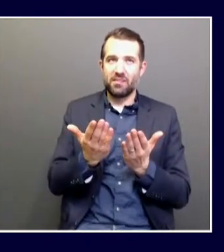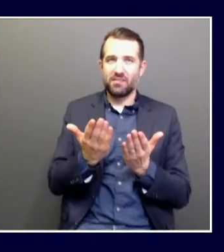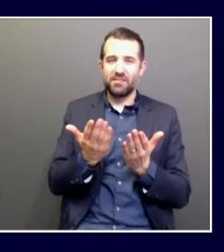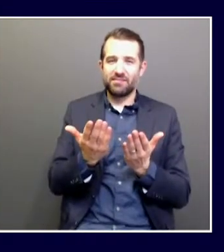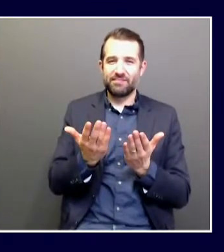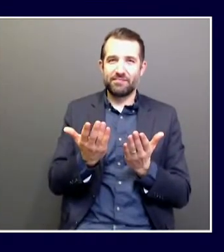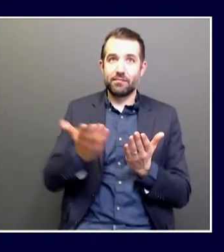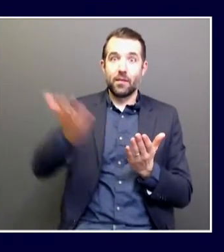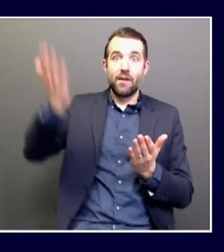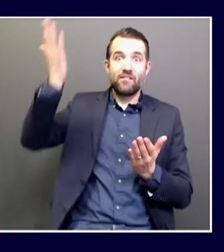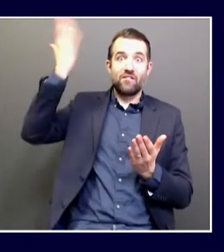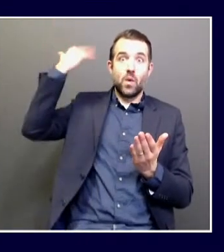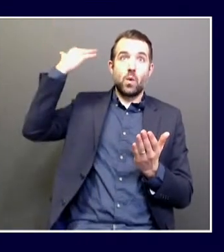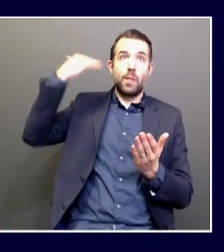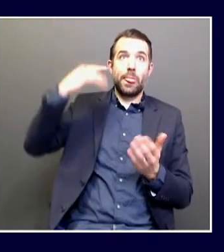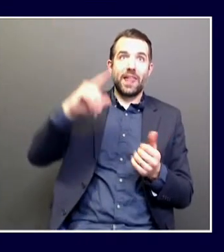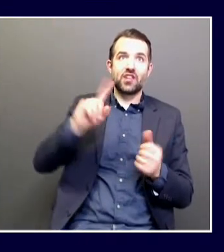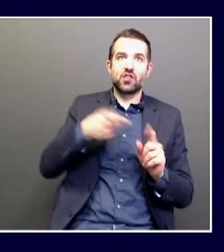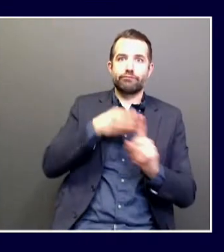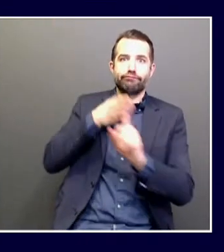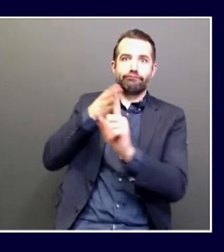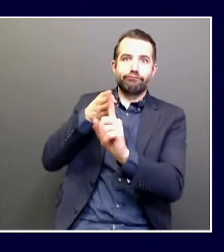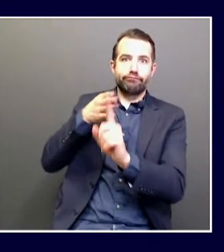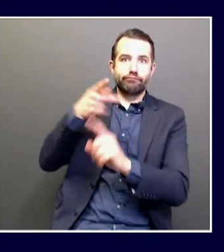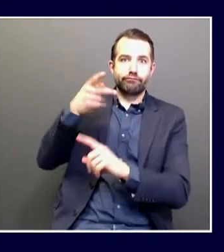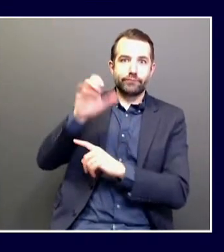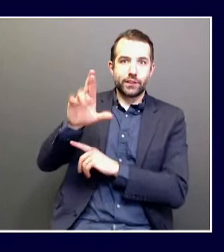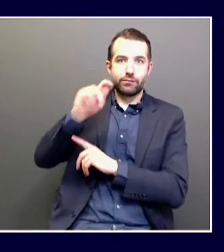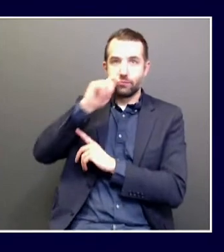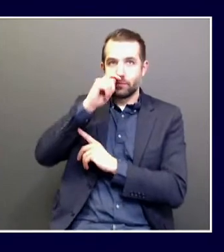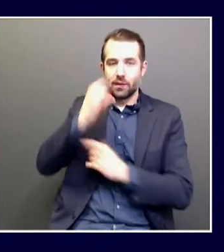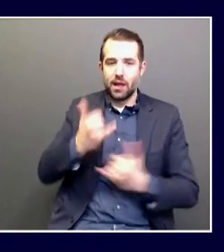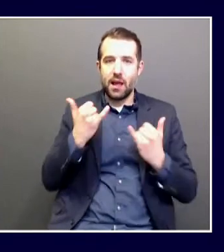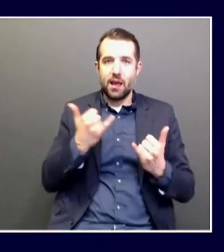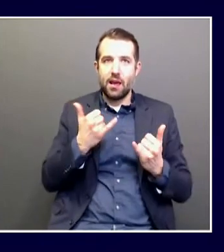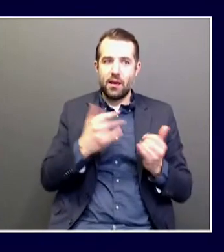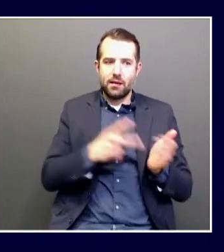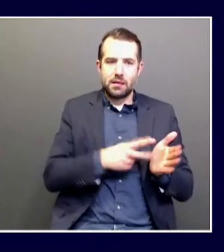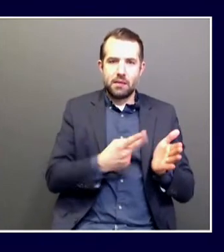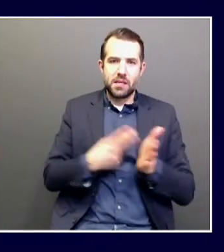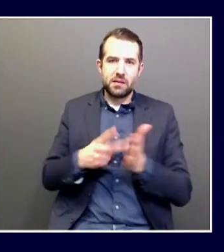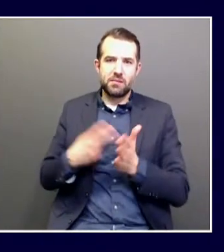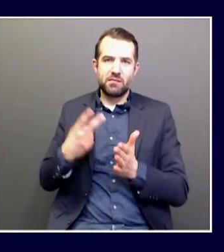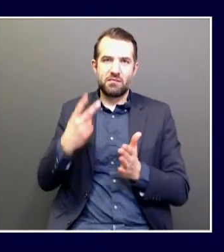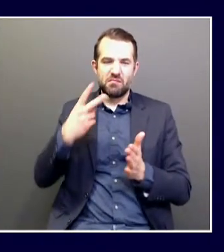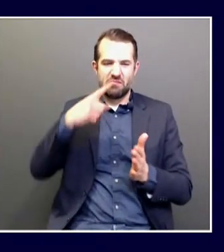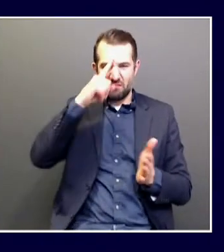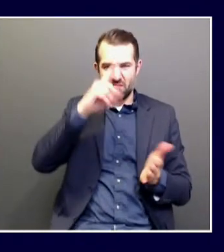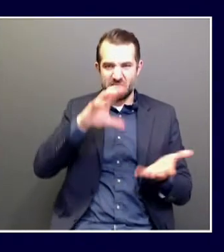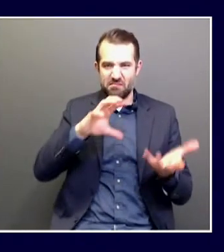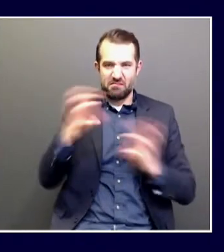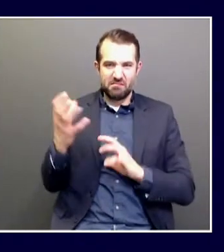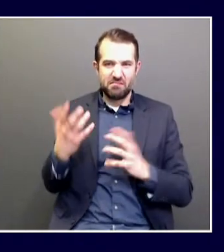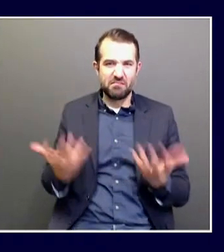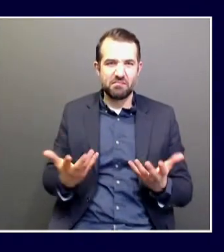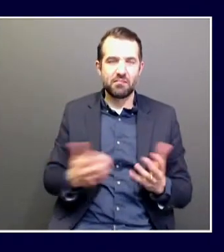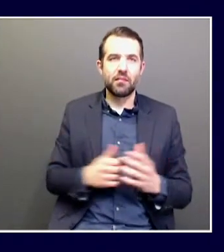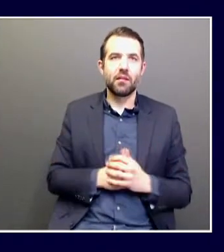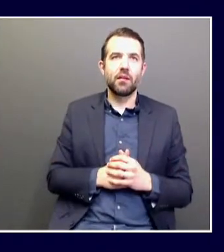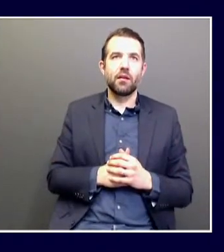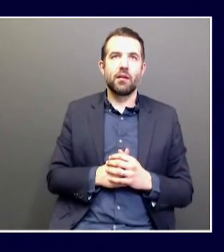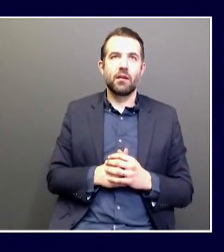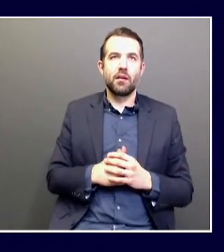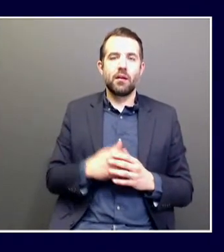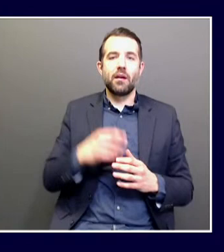other topic that I wanted to bring up super quick is if cases are not as good of a way to measure